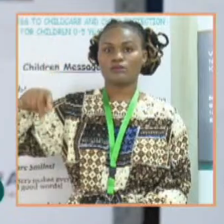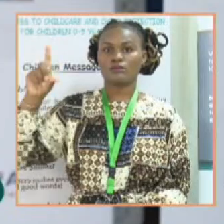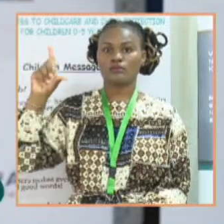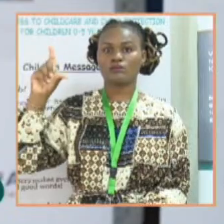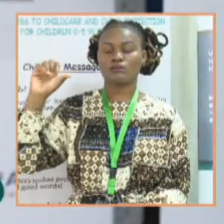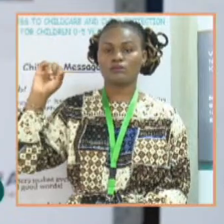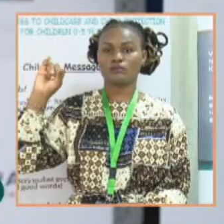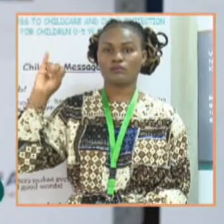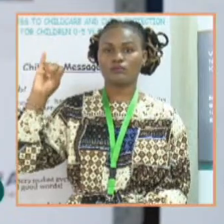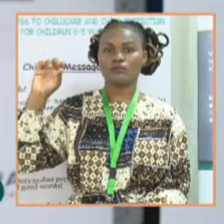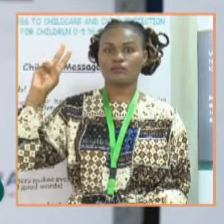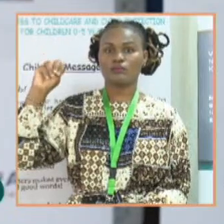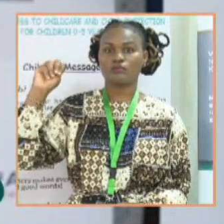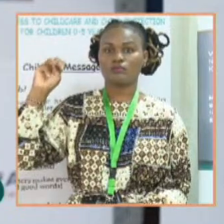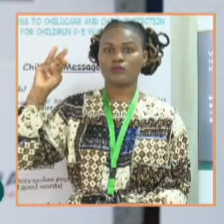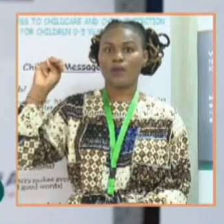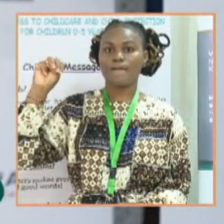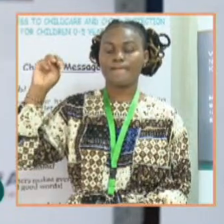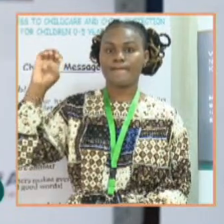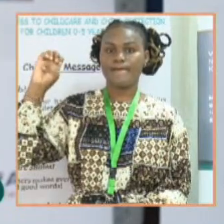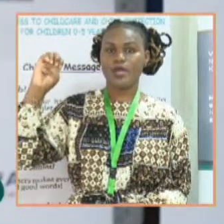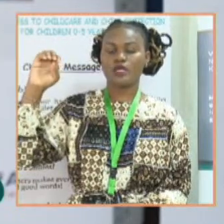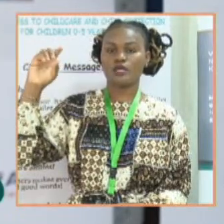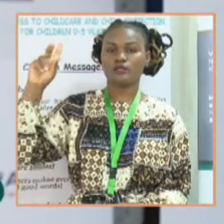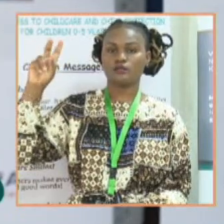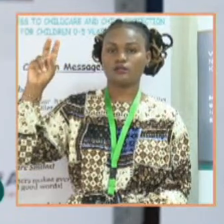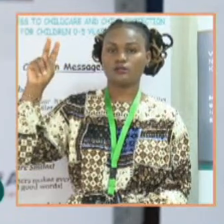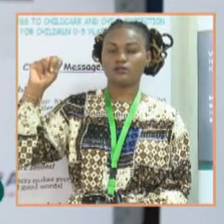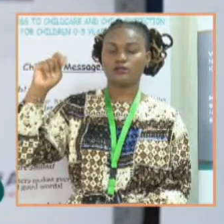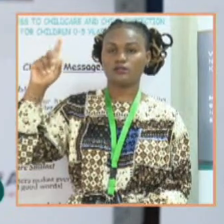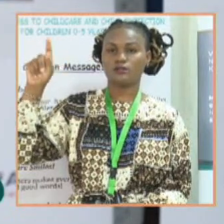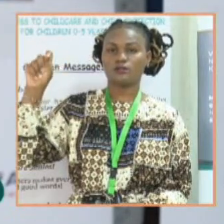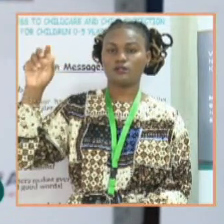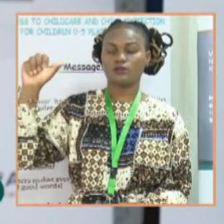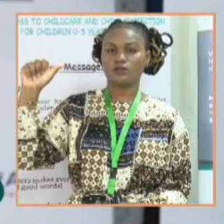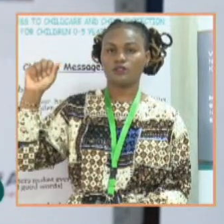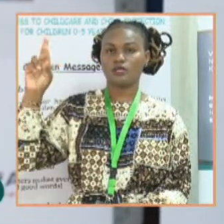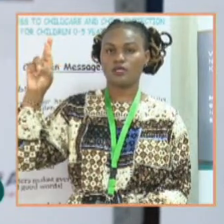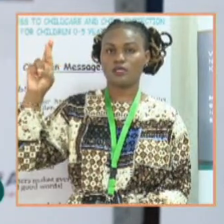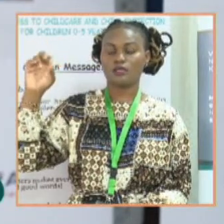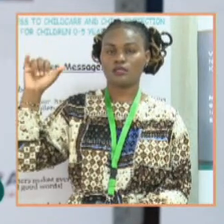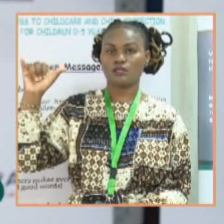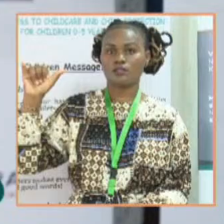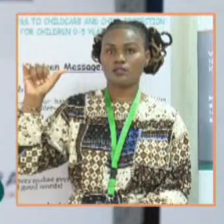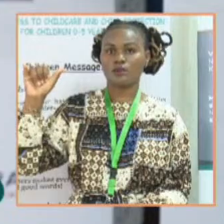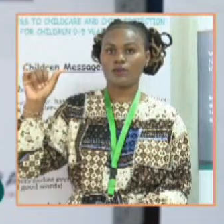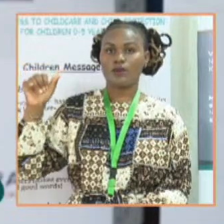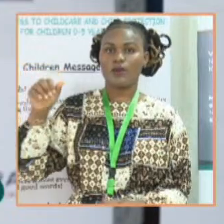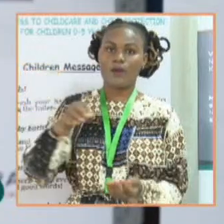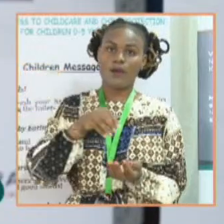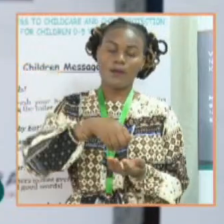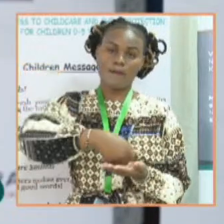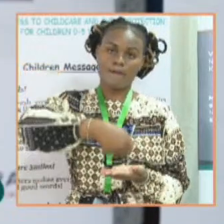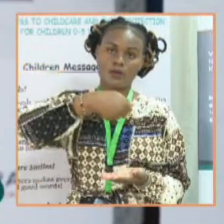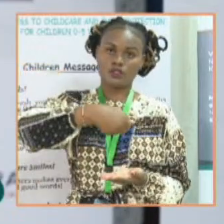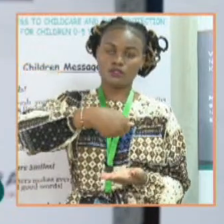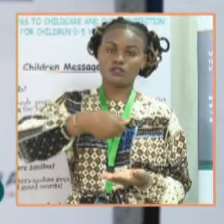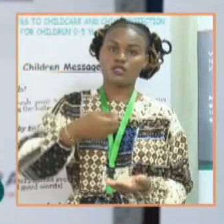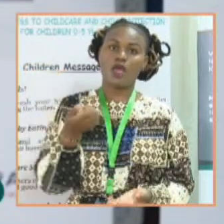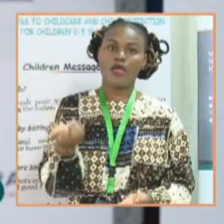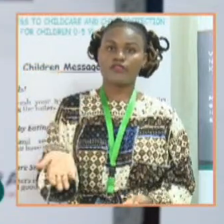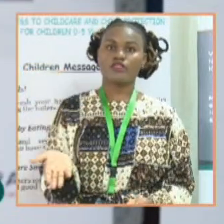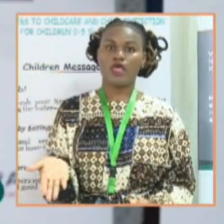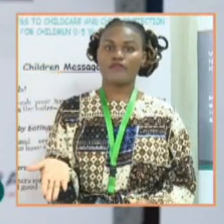mean, did we find so much of allocated budget for ECD being impacted by